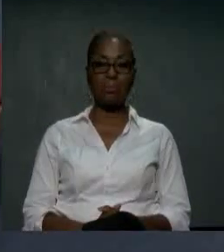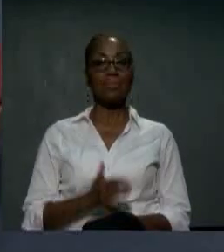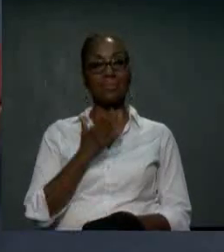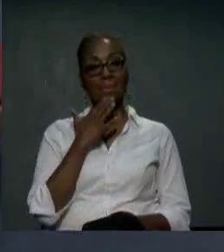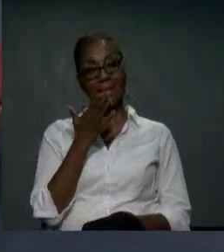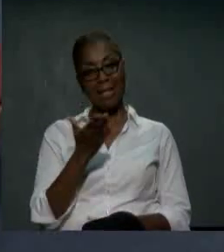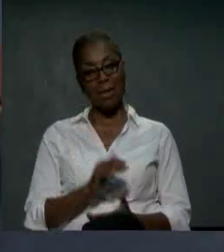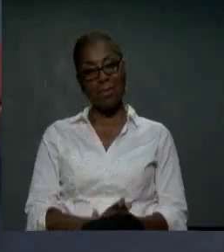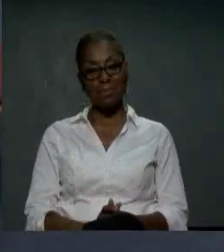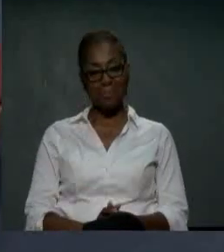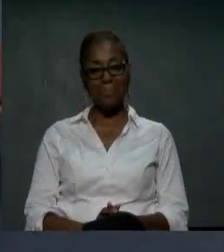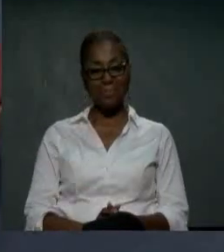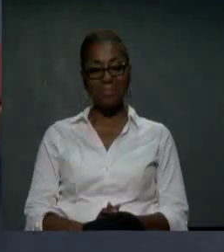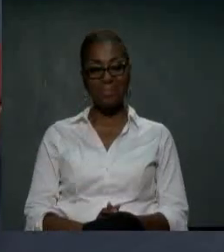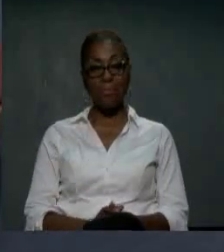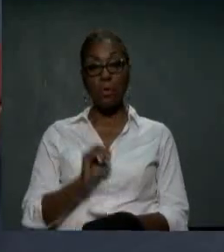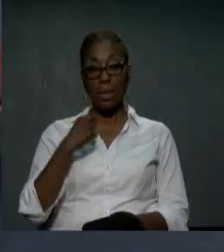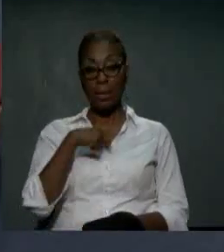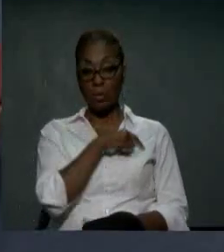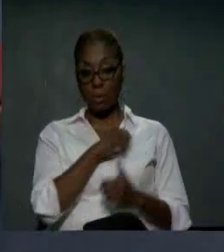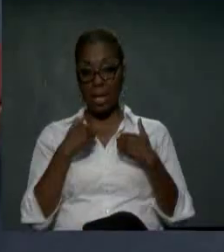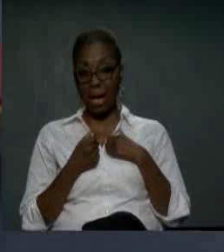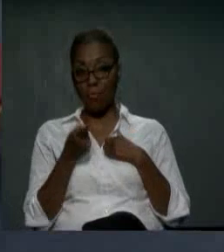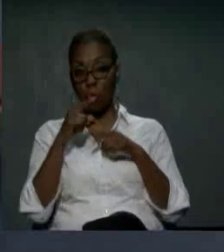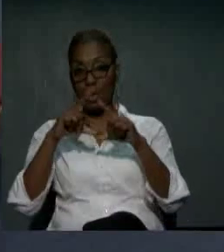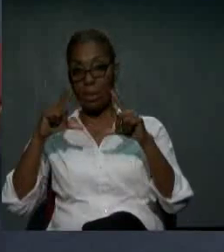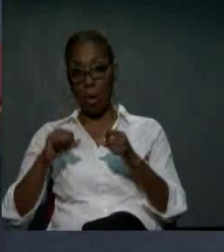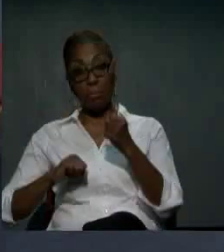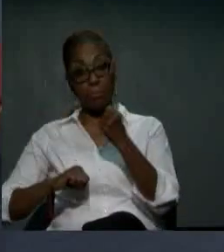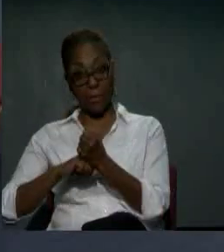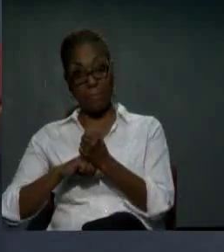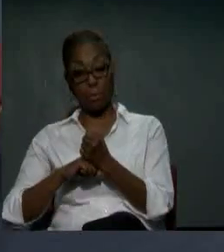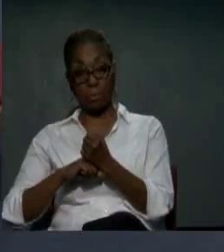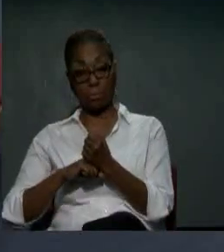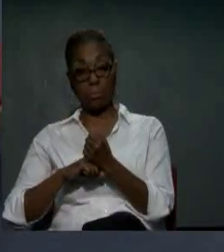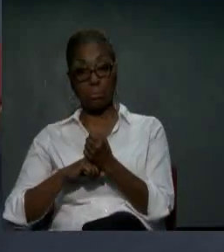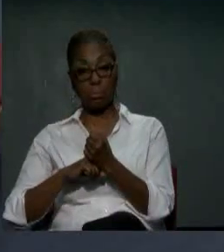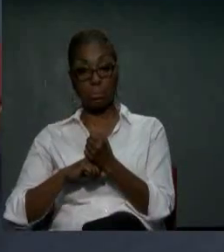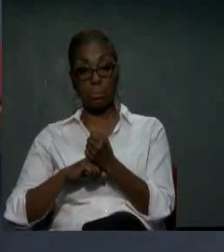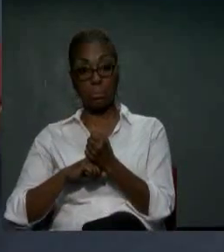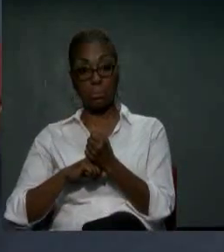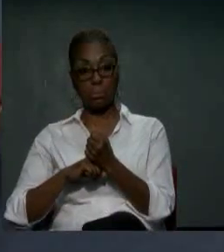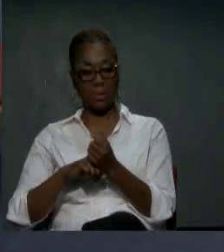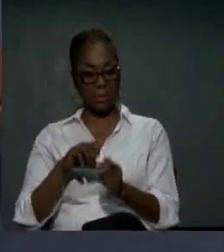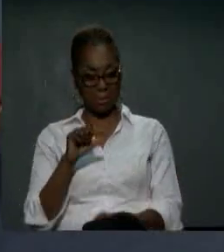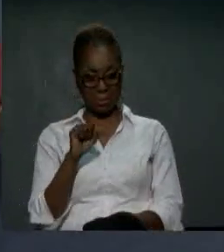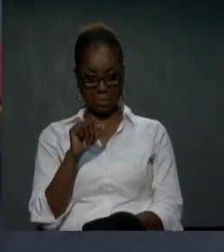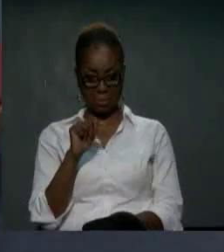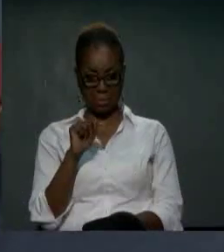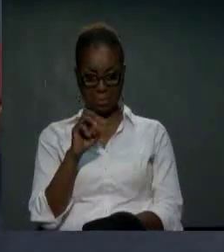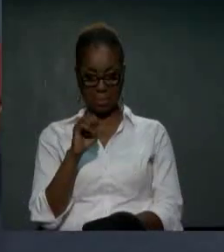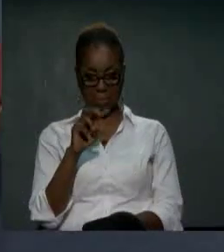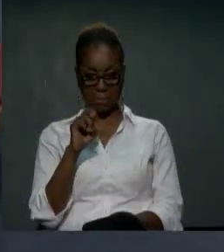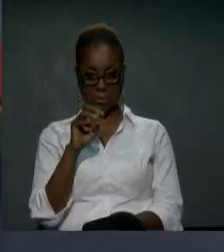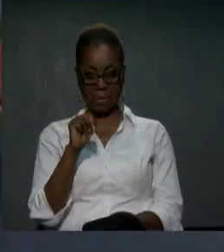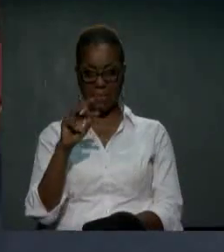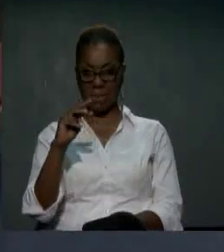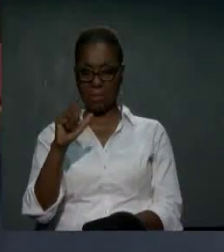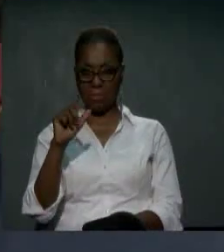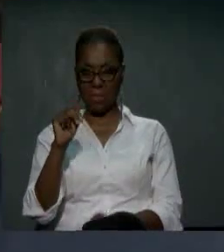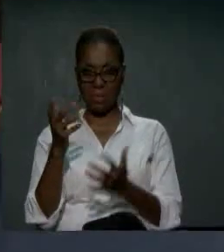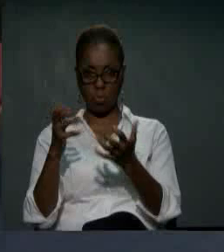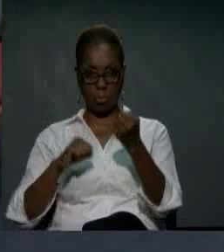Thank you. We do have one card in favor. Stephen Mann, did you say you wanted to speak for